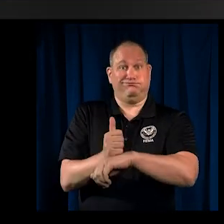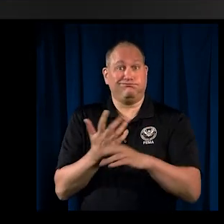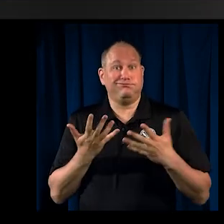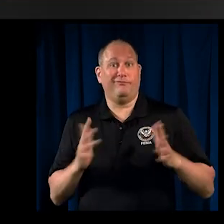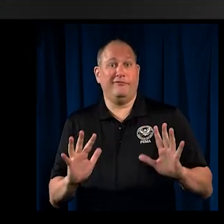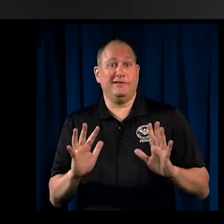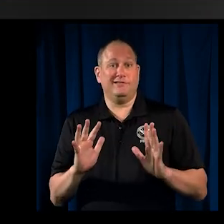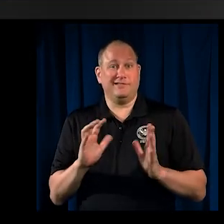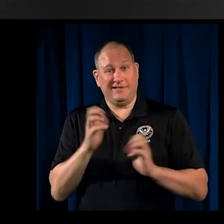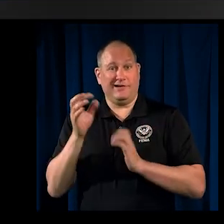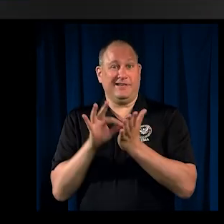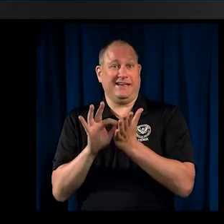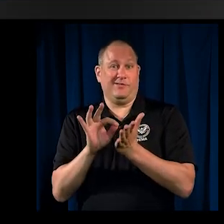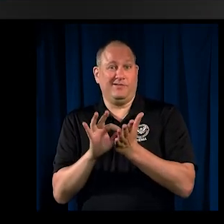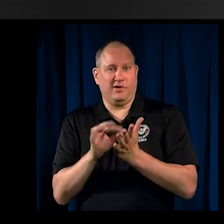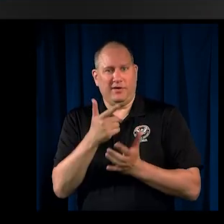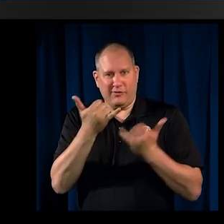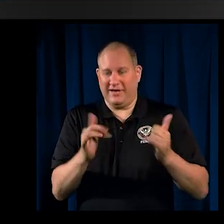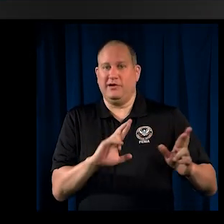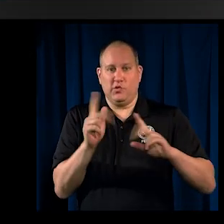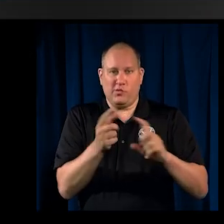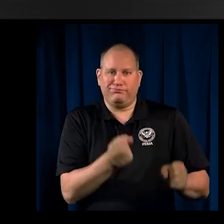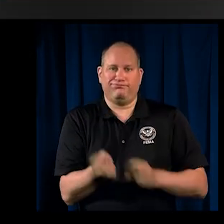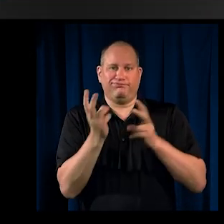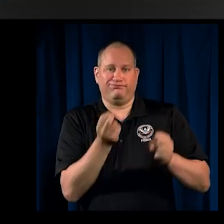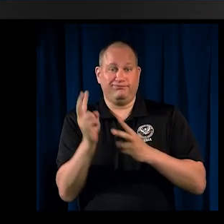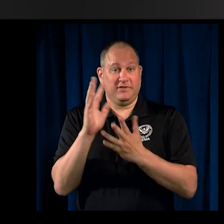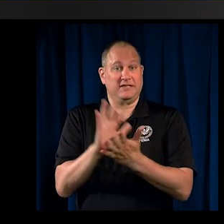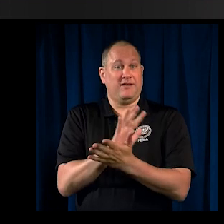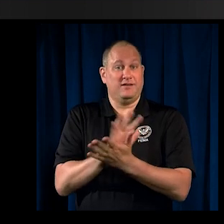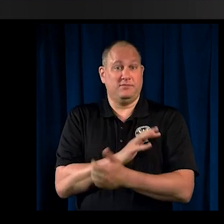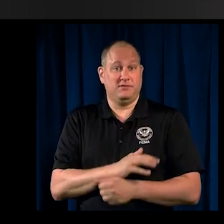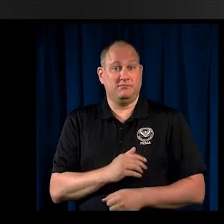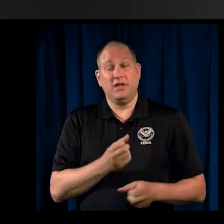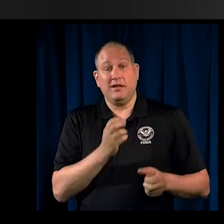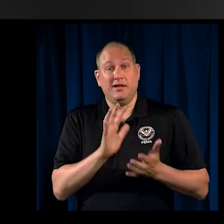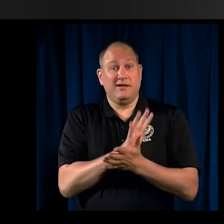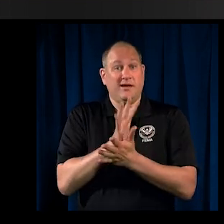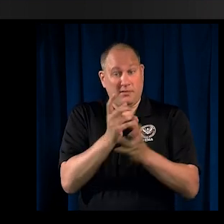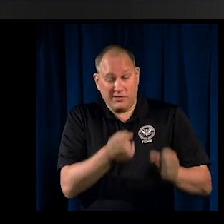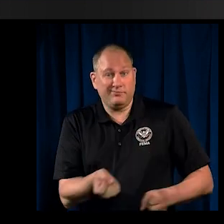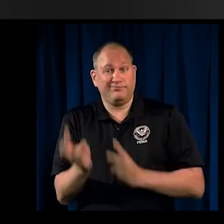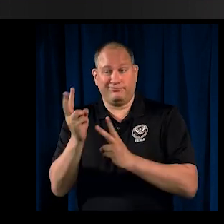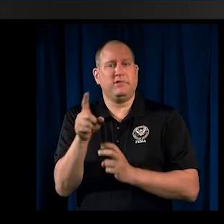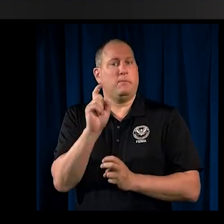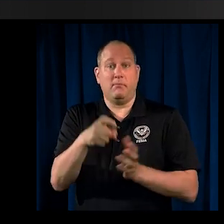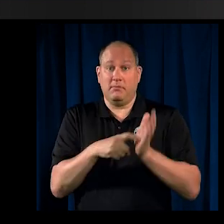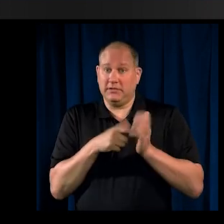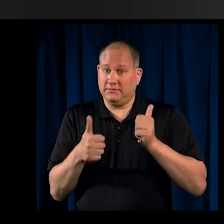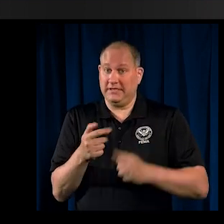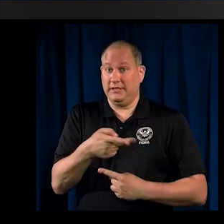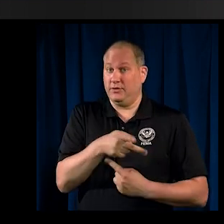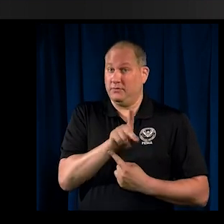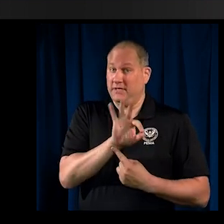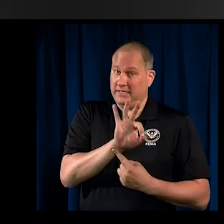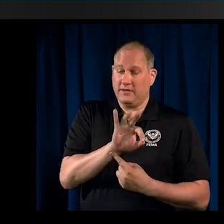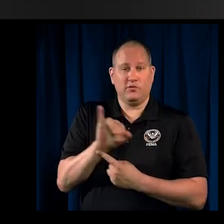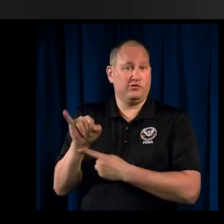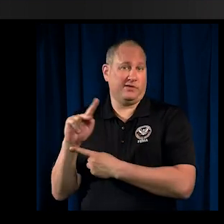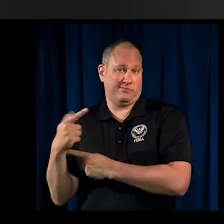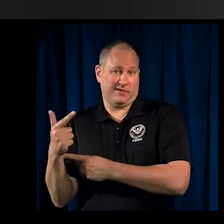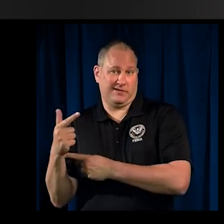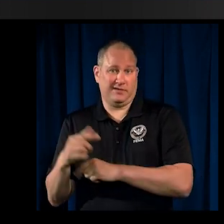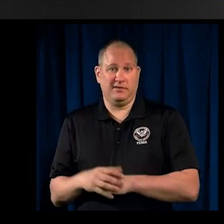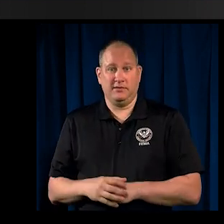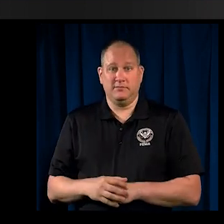Once you set up your disaster assistance account, you are now ready to upload documents. The documents you upload should be PDF